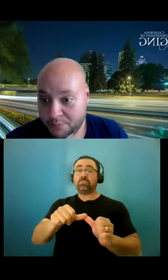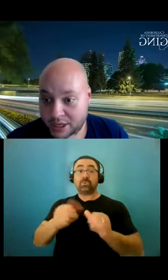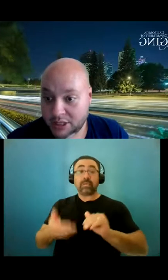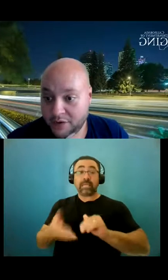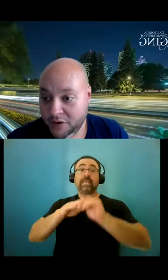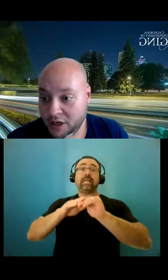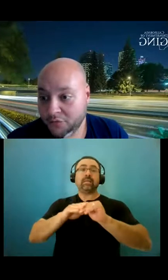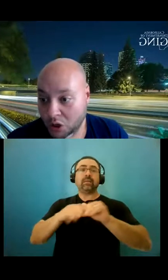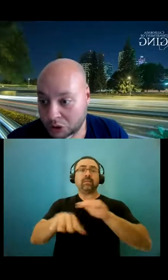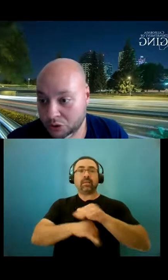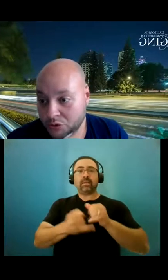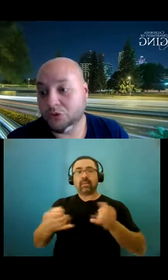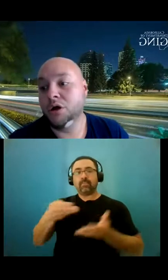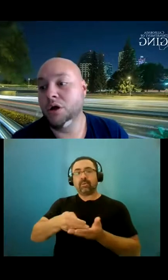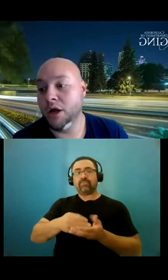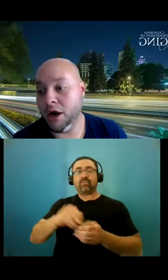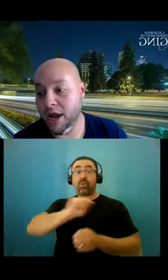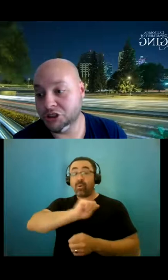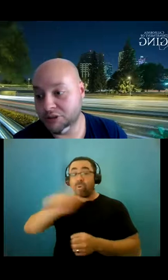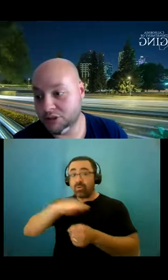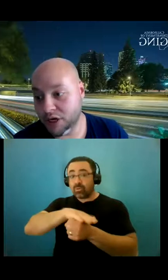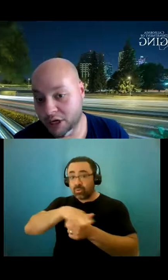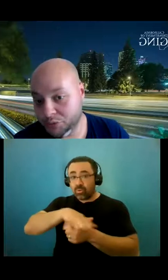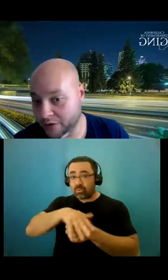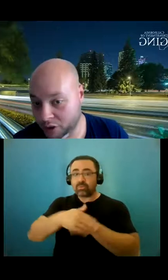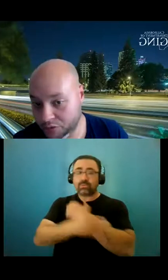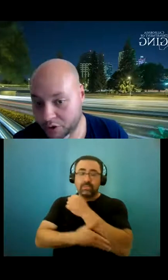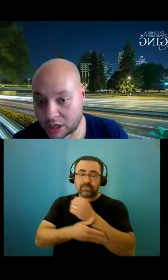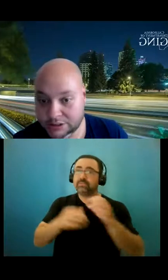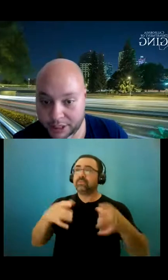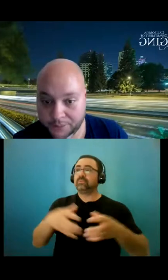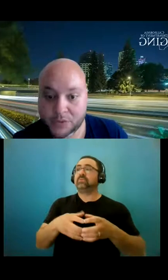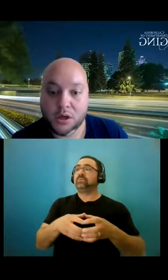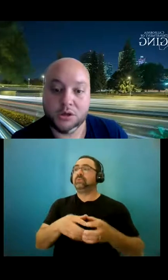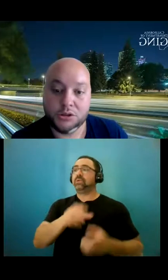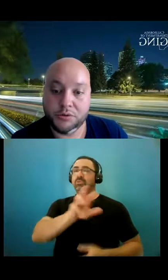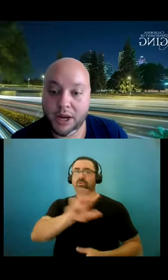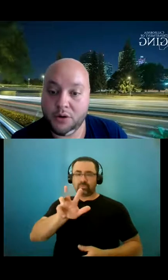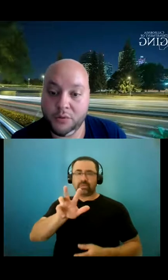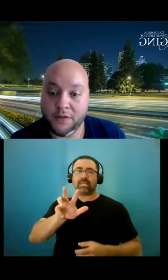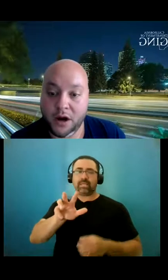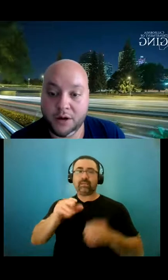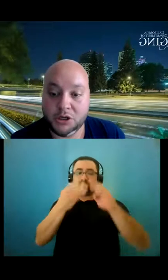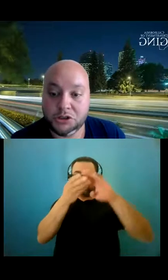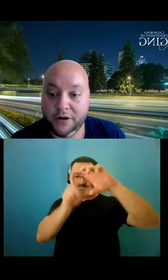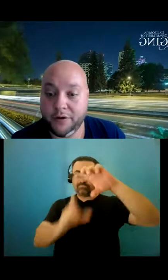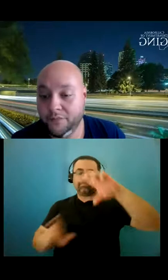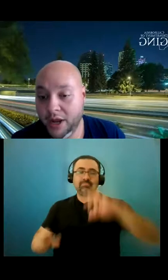the baseline funding for all local area agencies on aging, we have 33 across the state, to aid with their